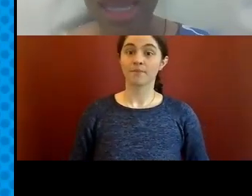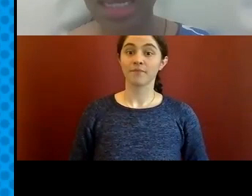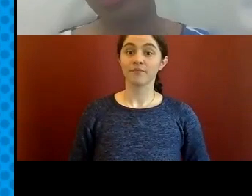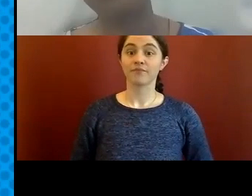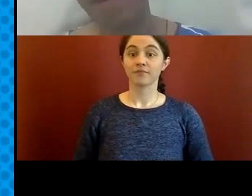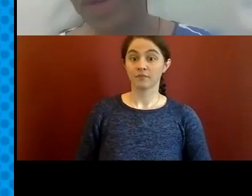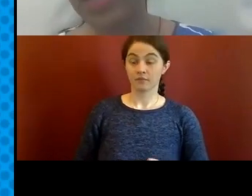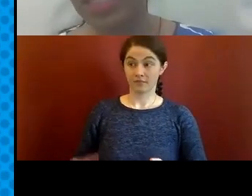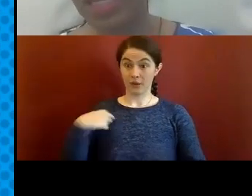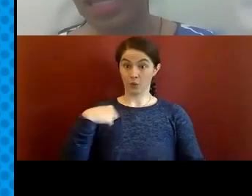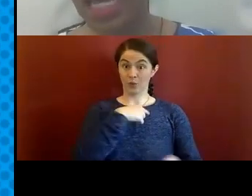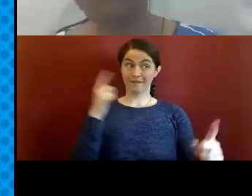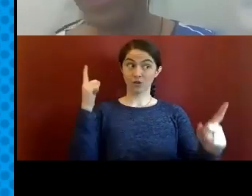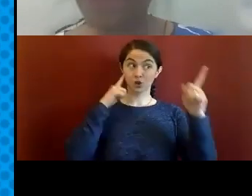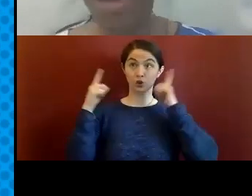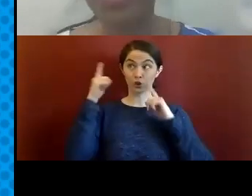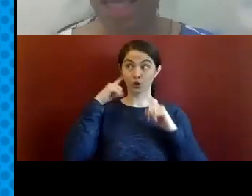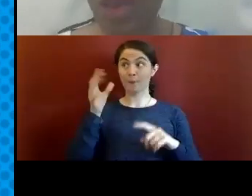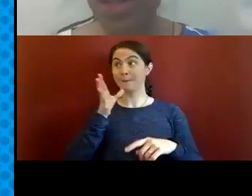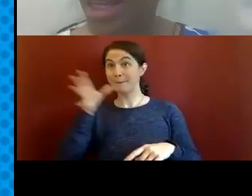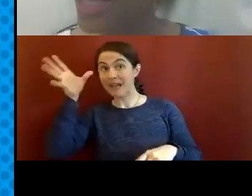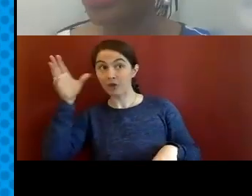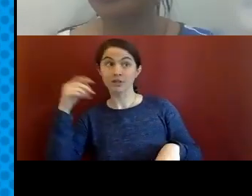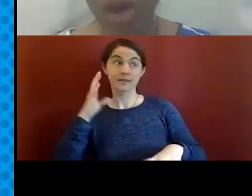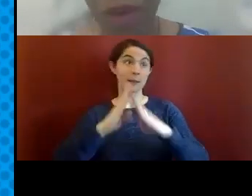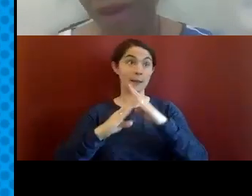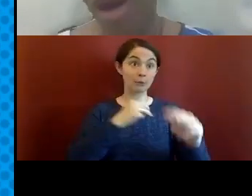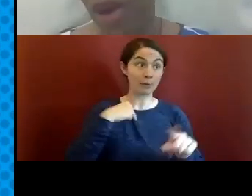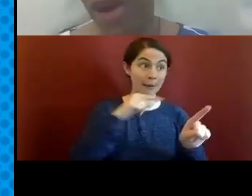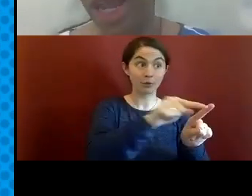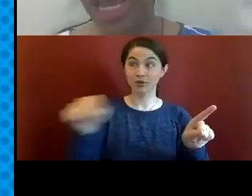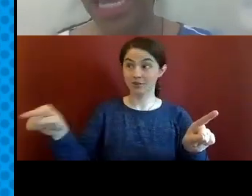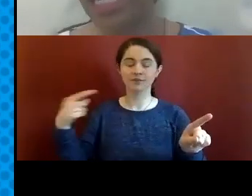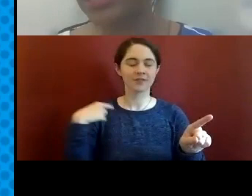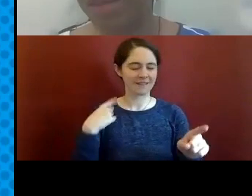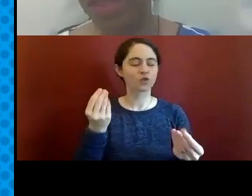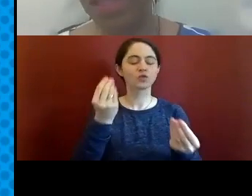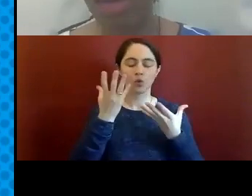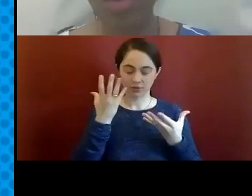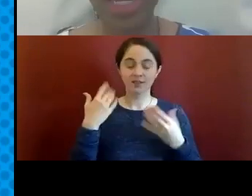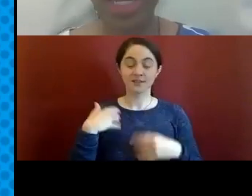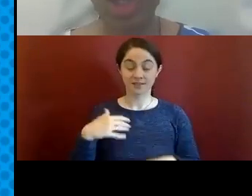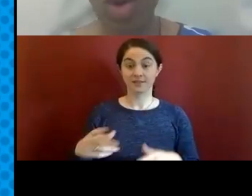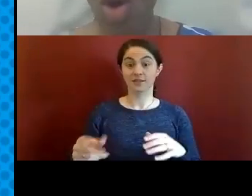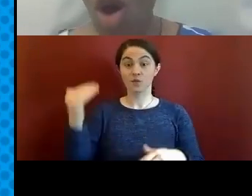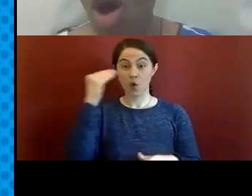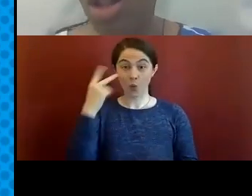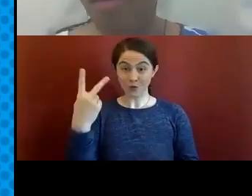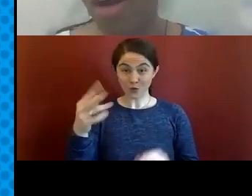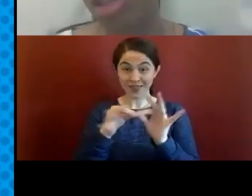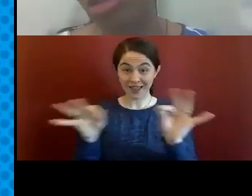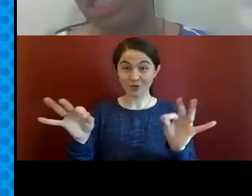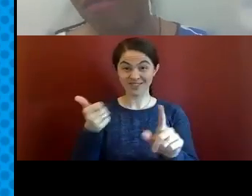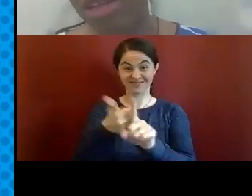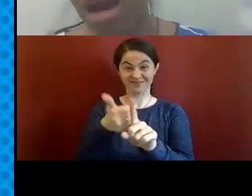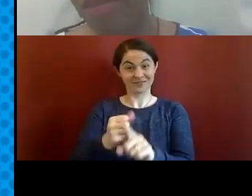parents and community members, that being bilingual is a superpower. And it is something that we want to ensure all of